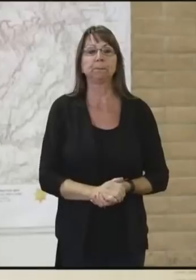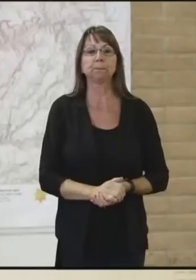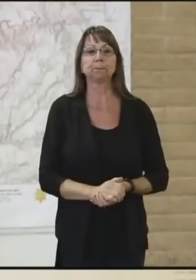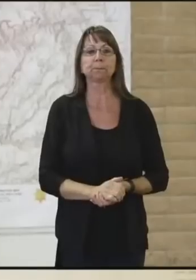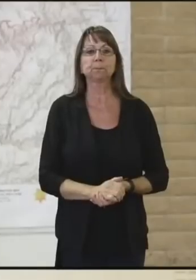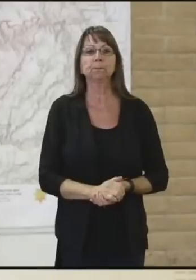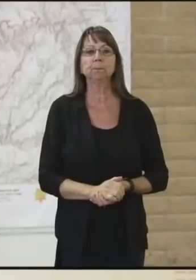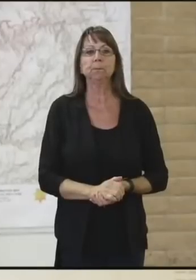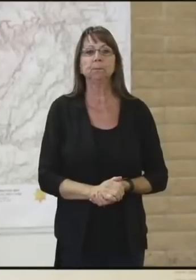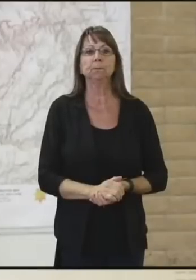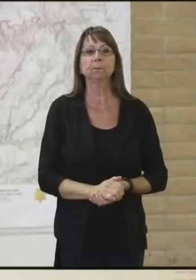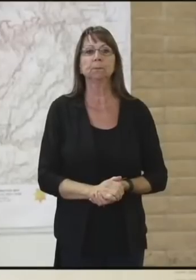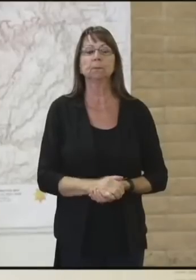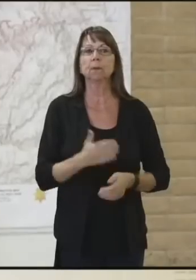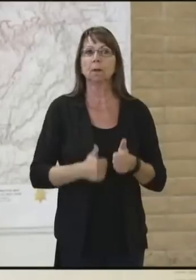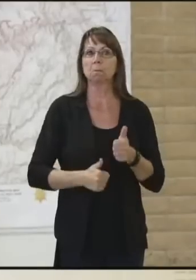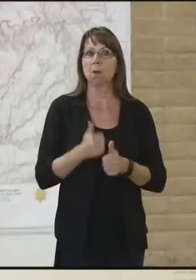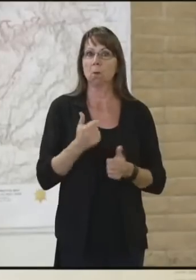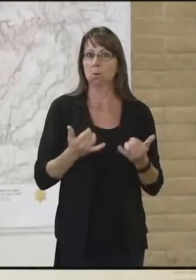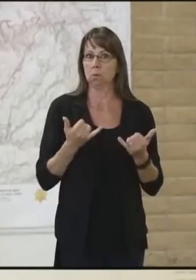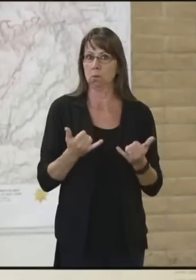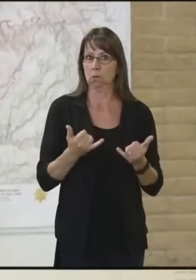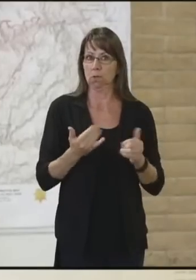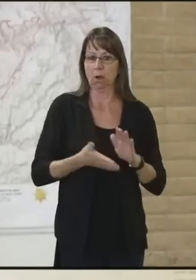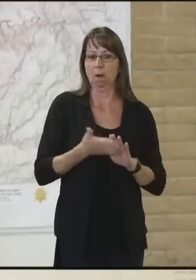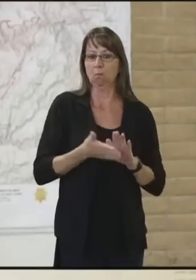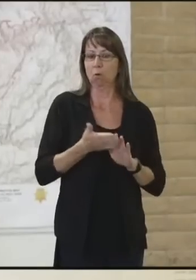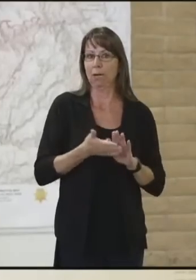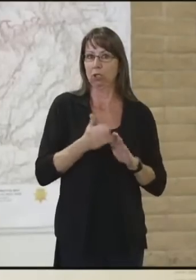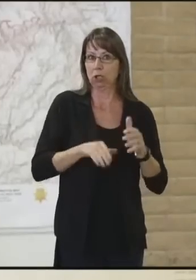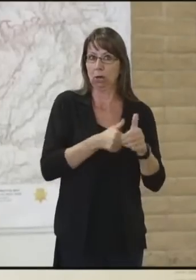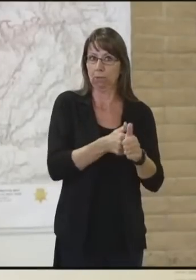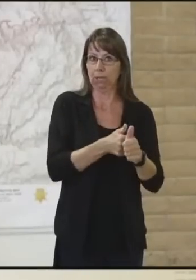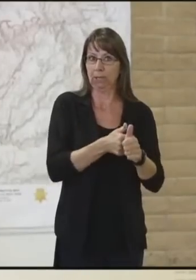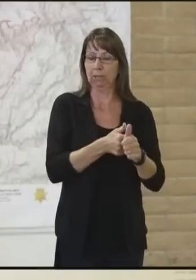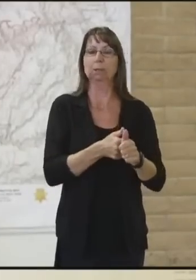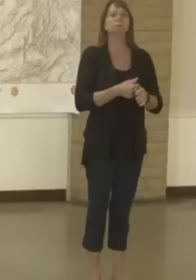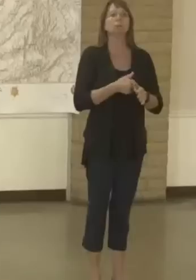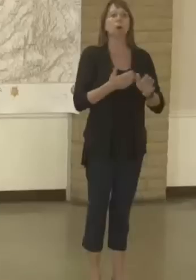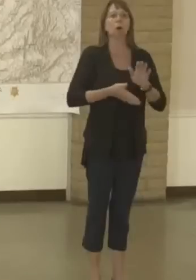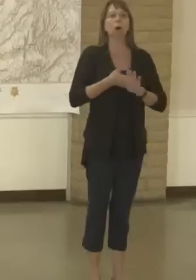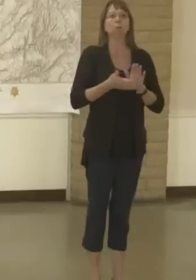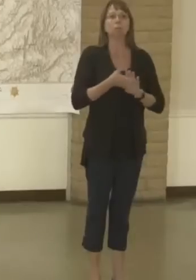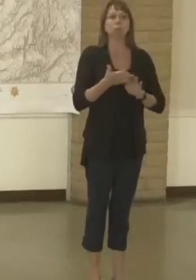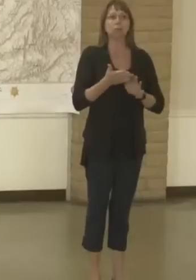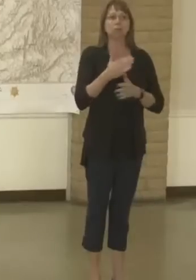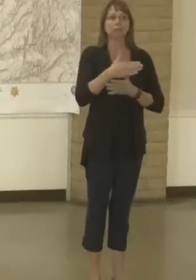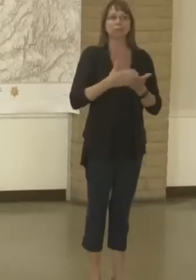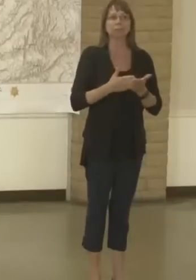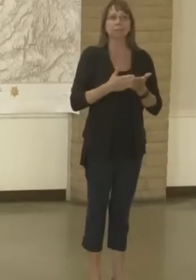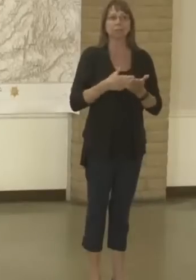Now for the most current operational update from the Operations Section Chief.